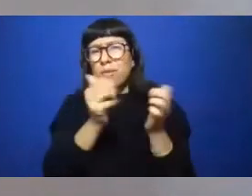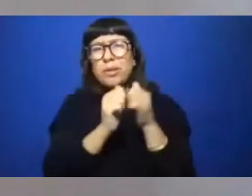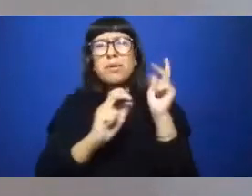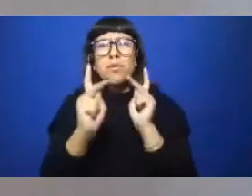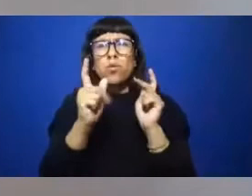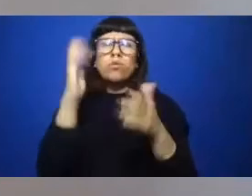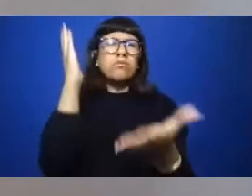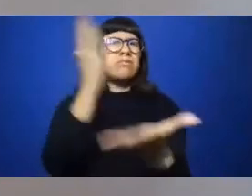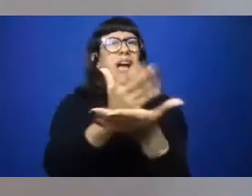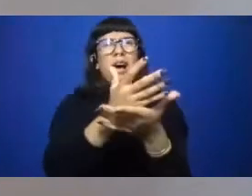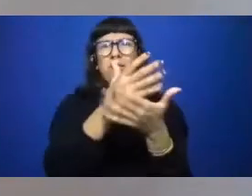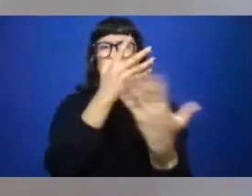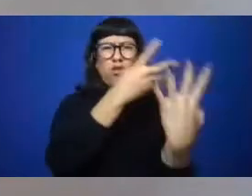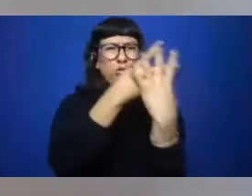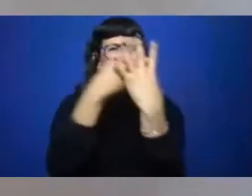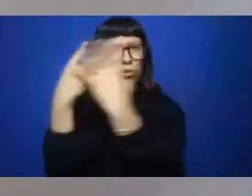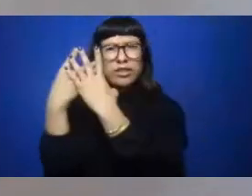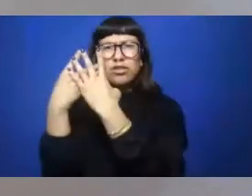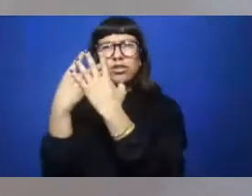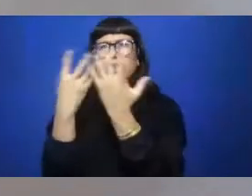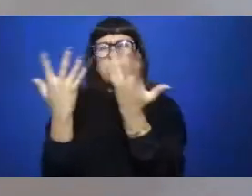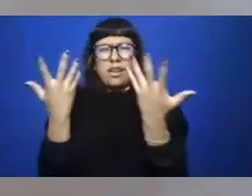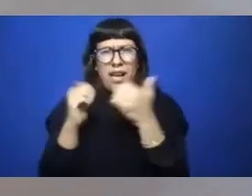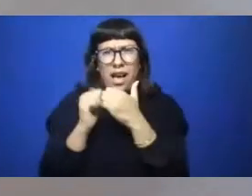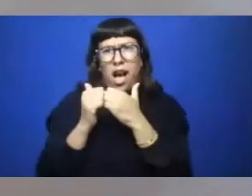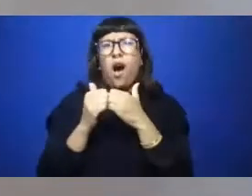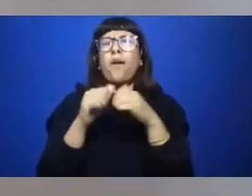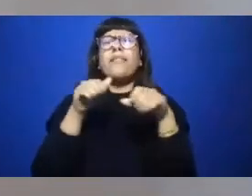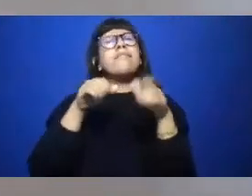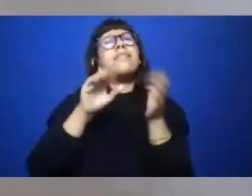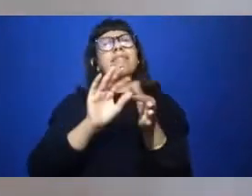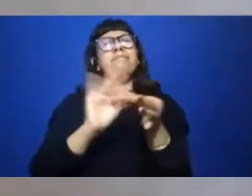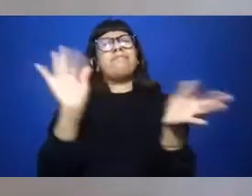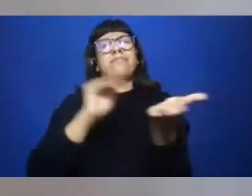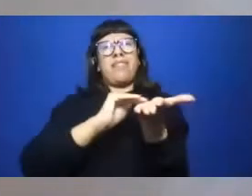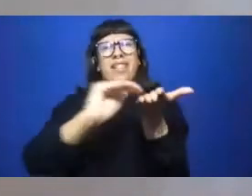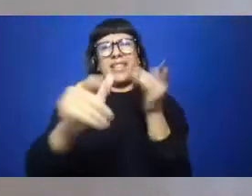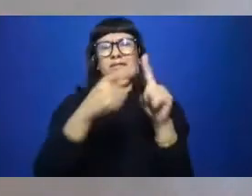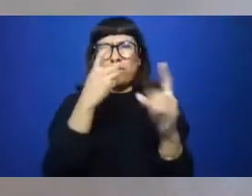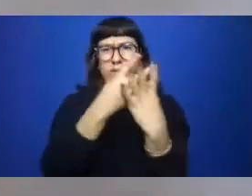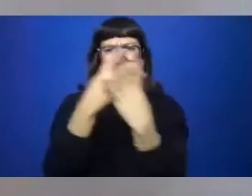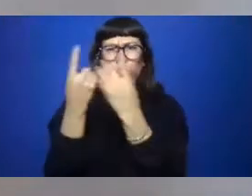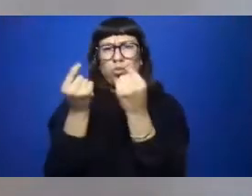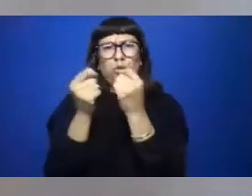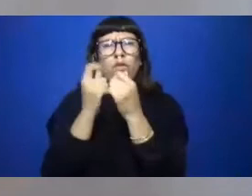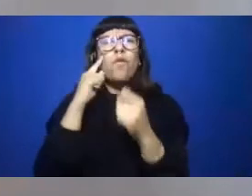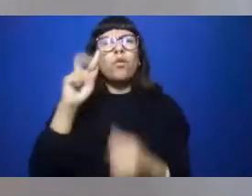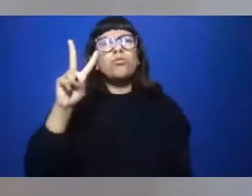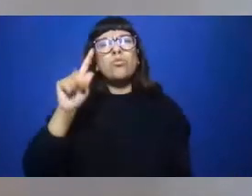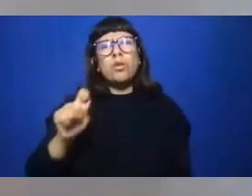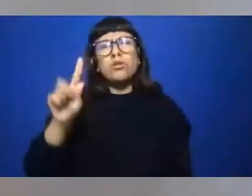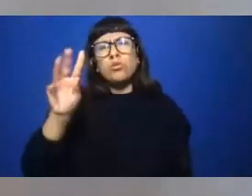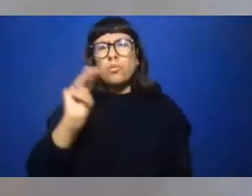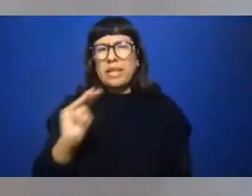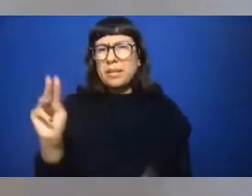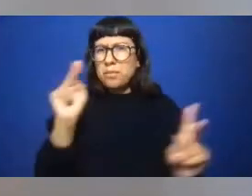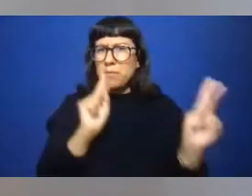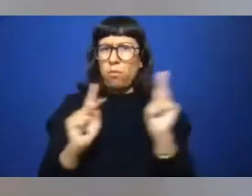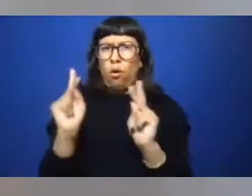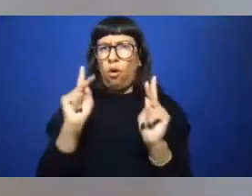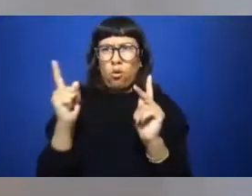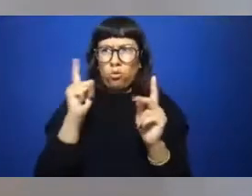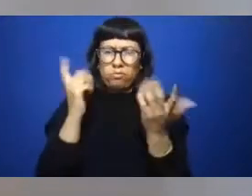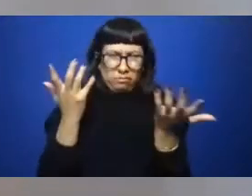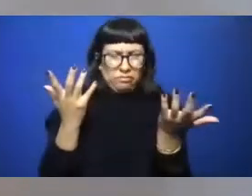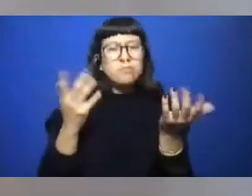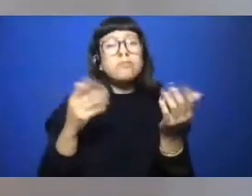get people out, what do we do for the 2.2 million people who are behind bars? And so we started in Connecticut. So shout out to our